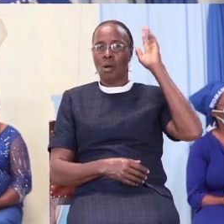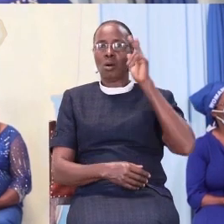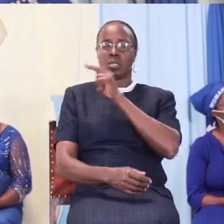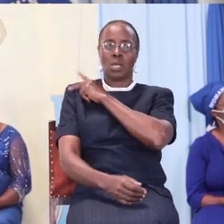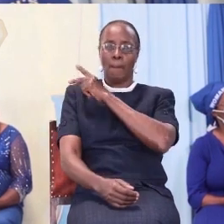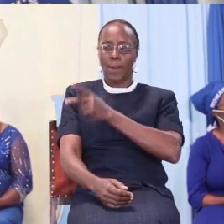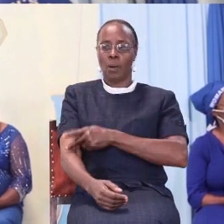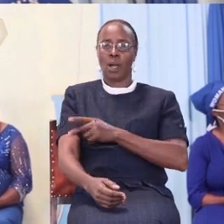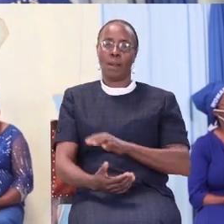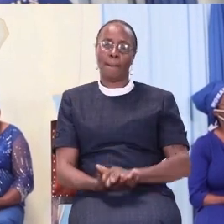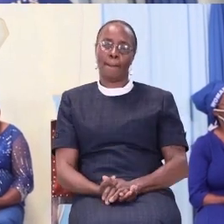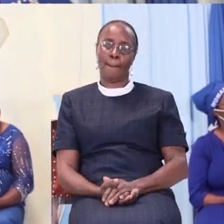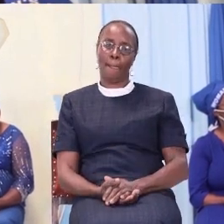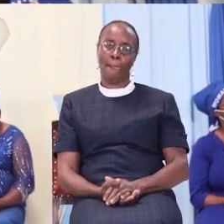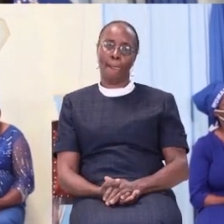that your history